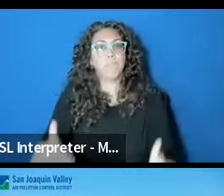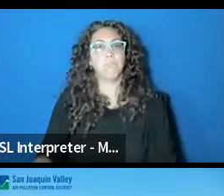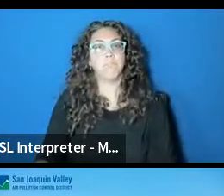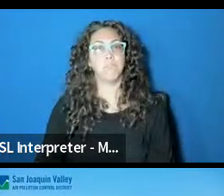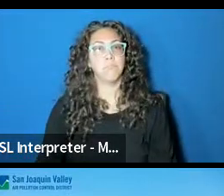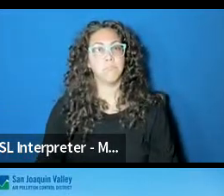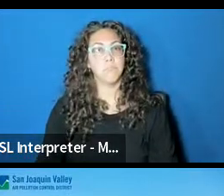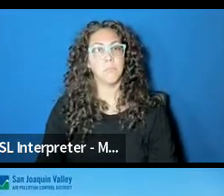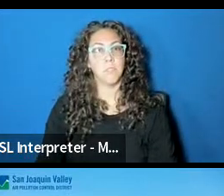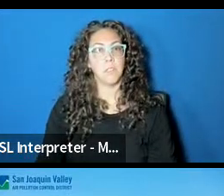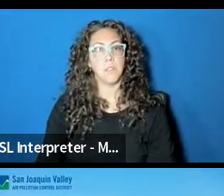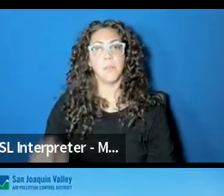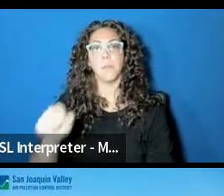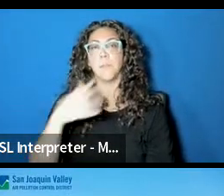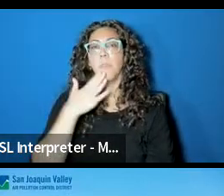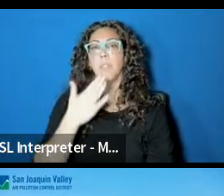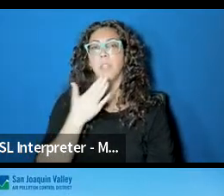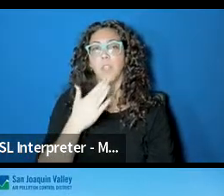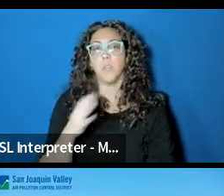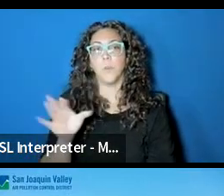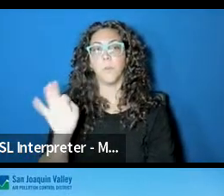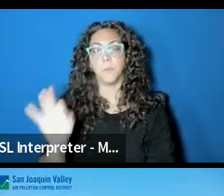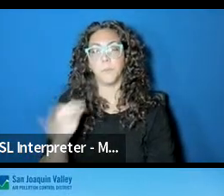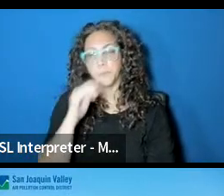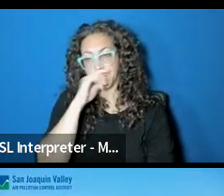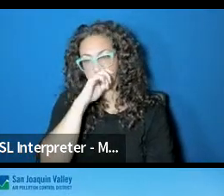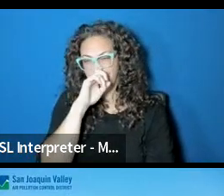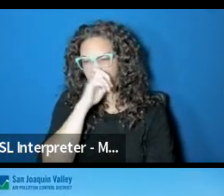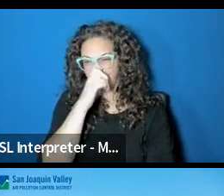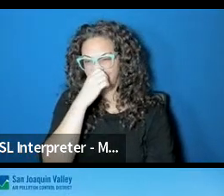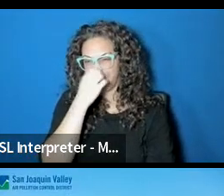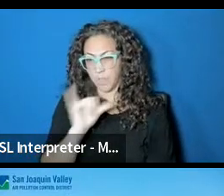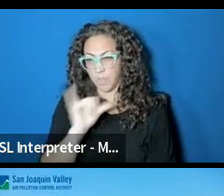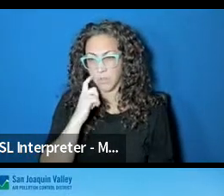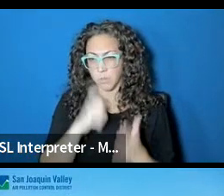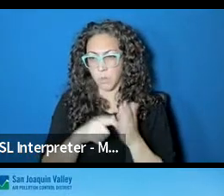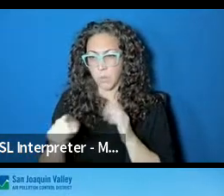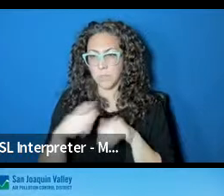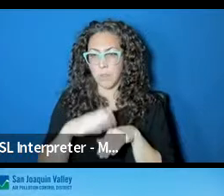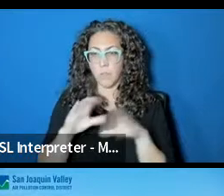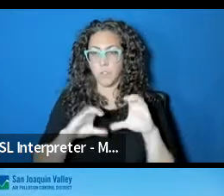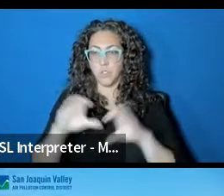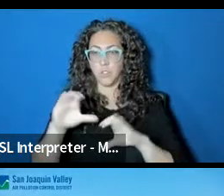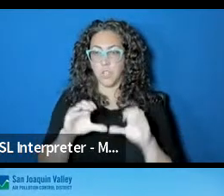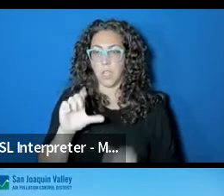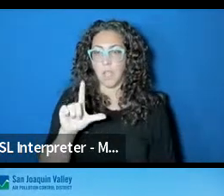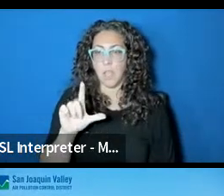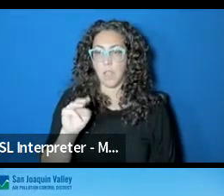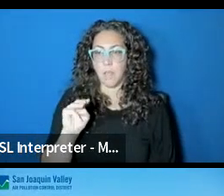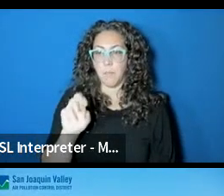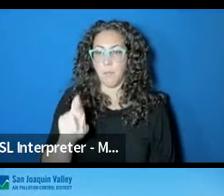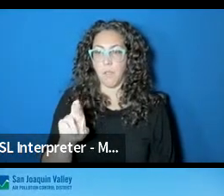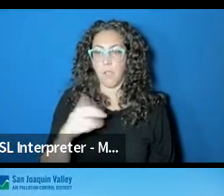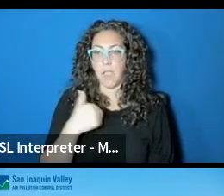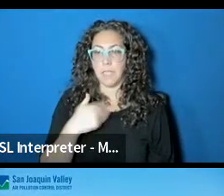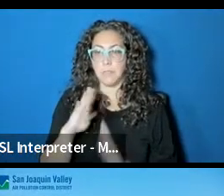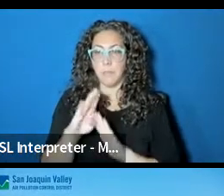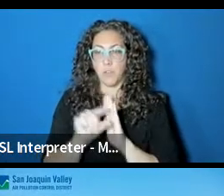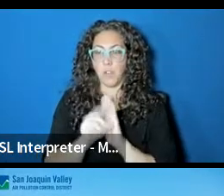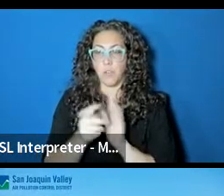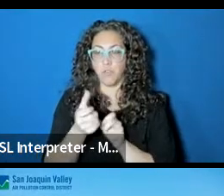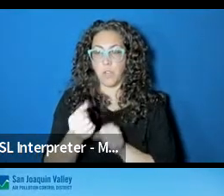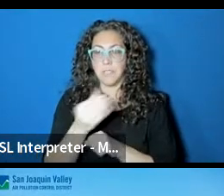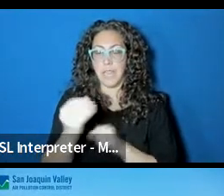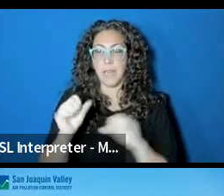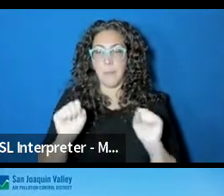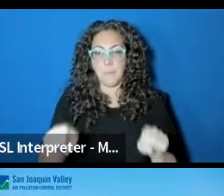This is Laura. Thank you, Hector, for that comment. And I also see on the chat you said that Little Manila Rising has a background, trust, and ability to do this